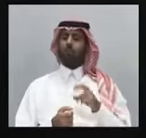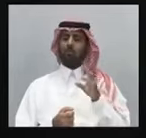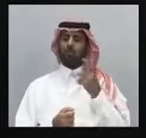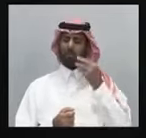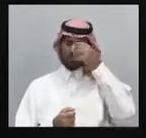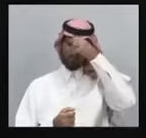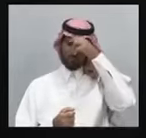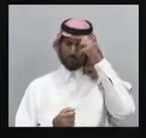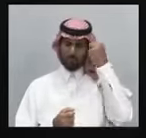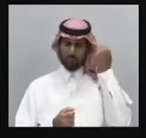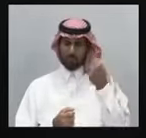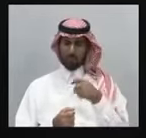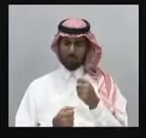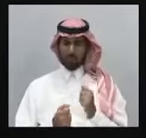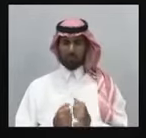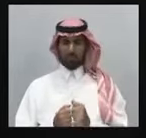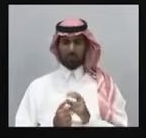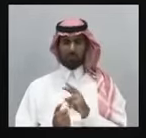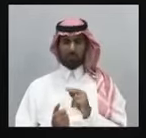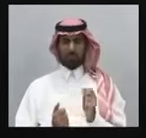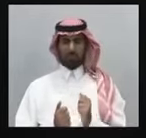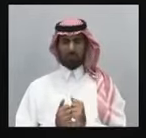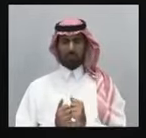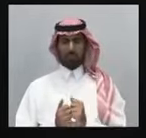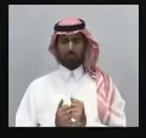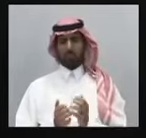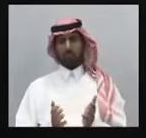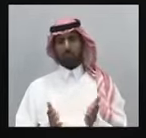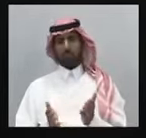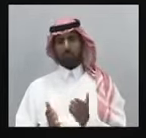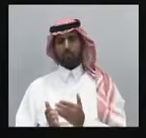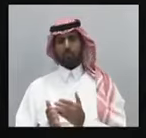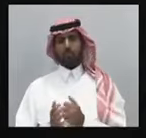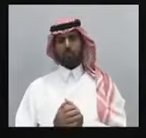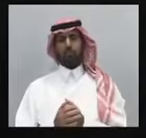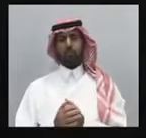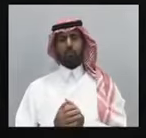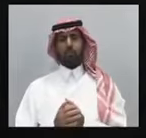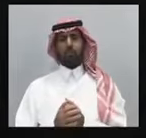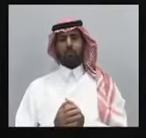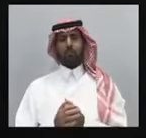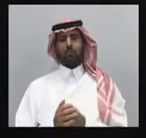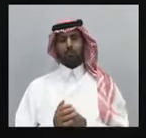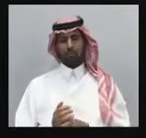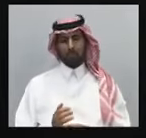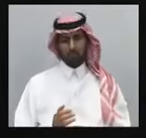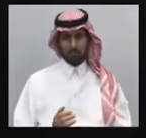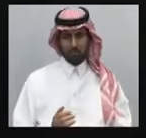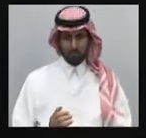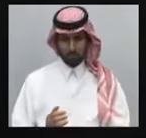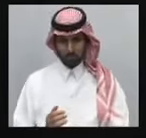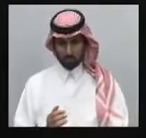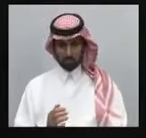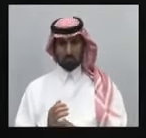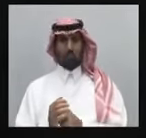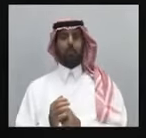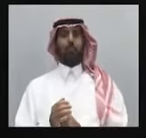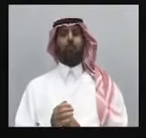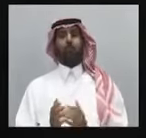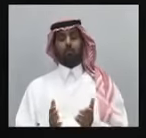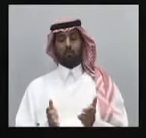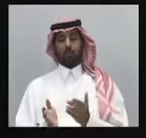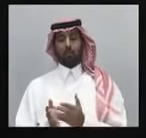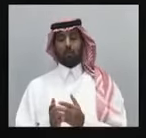and high temperatures, and it is a hard work. You're going to dig in the second one. So you have